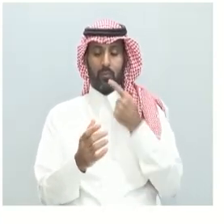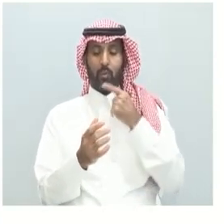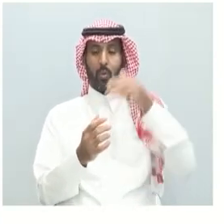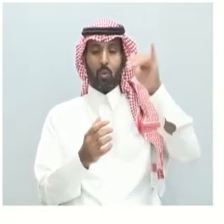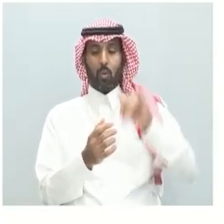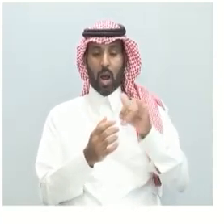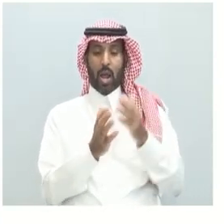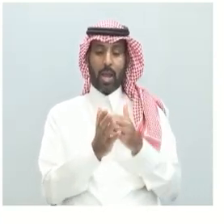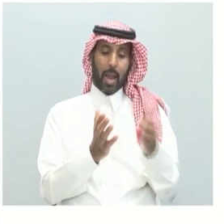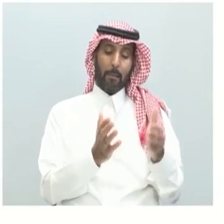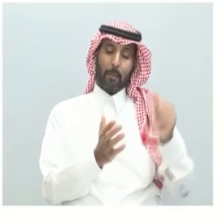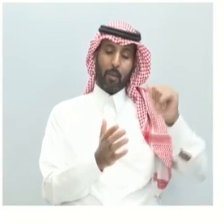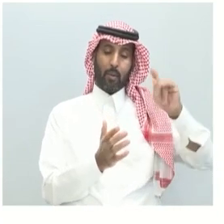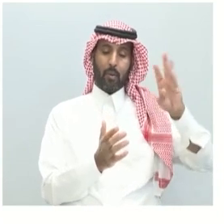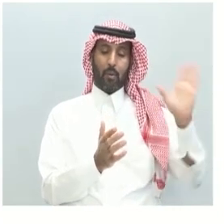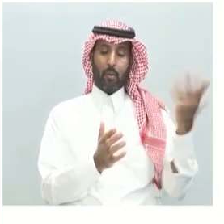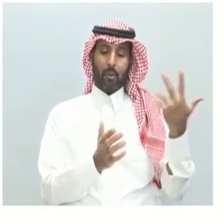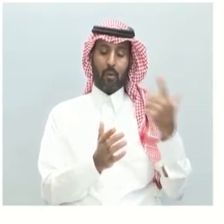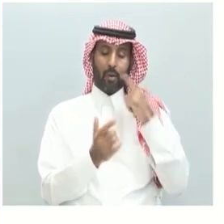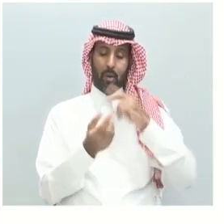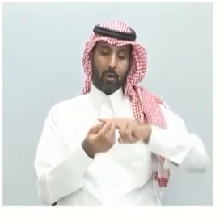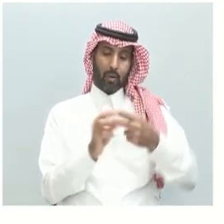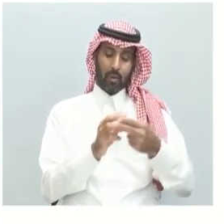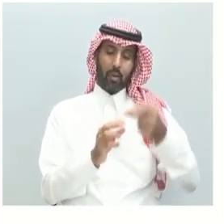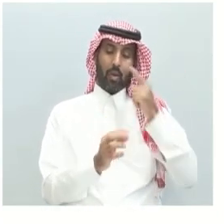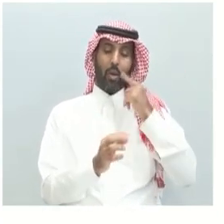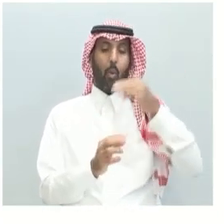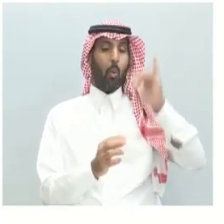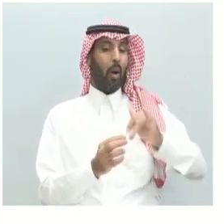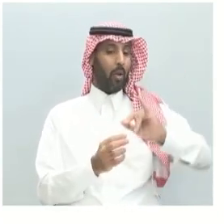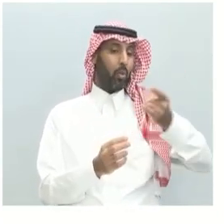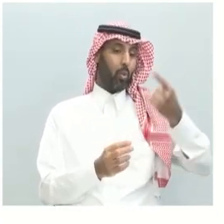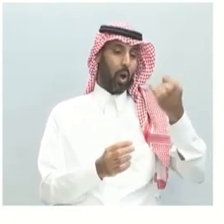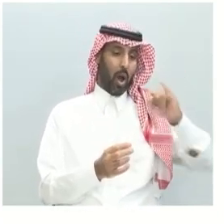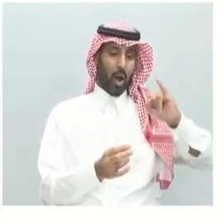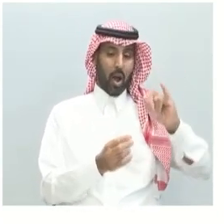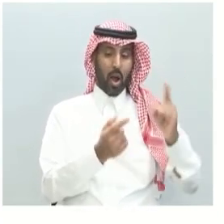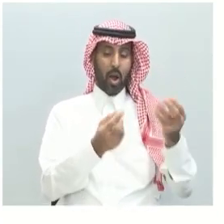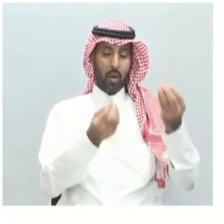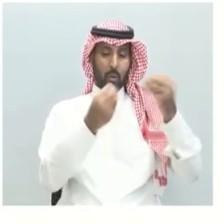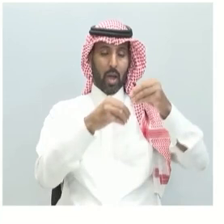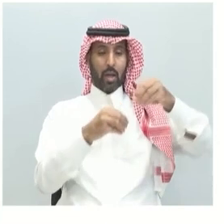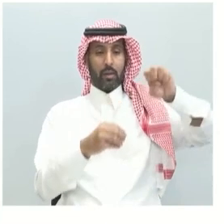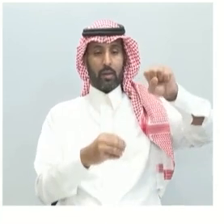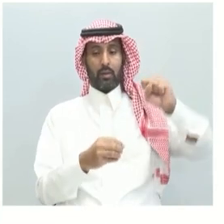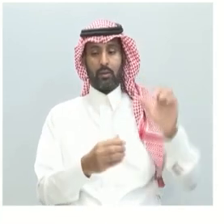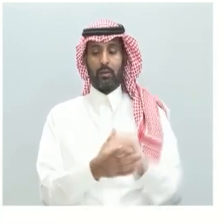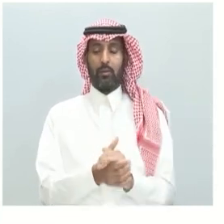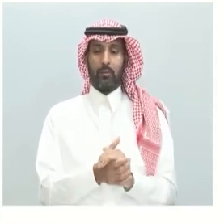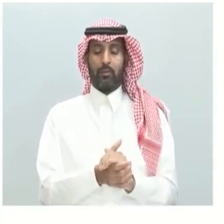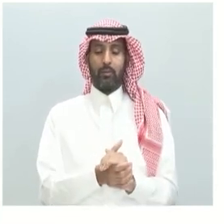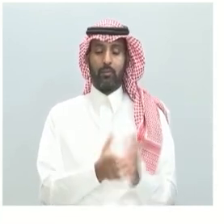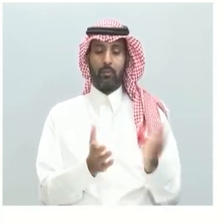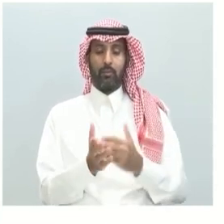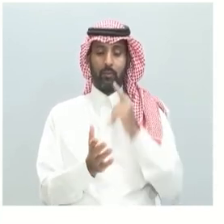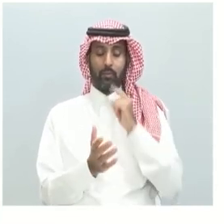Y, change the Y into I and add ES, like study becomes studies. So when a verb